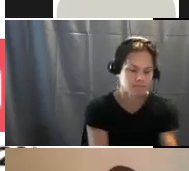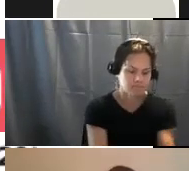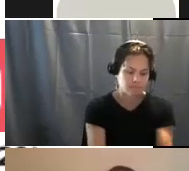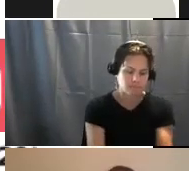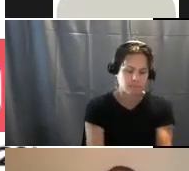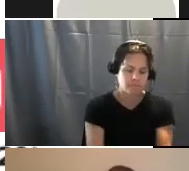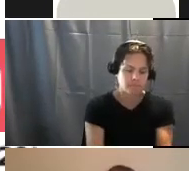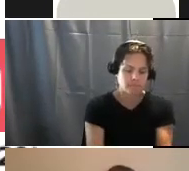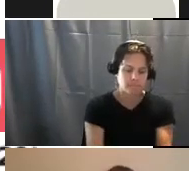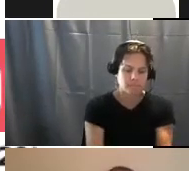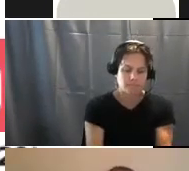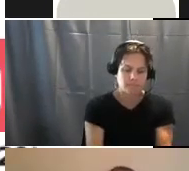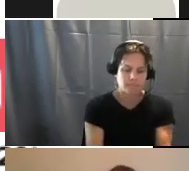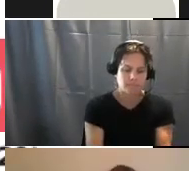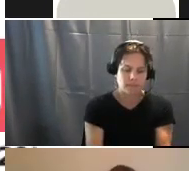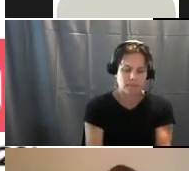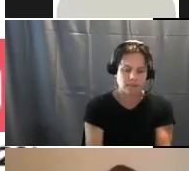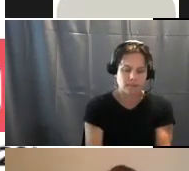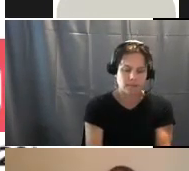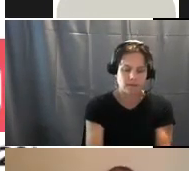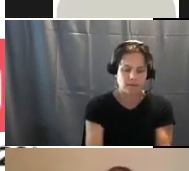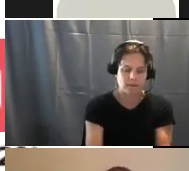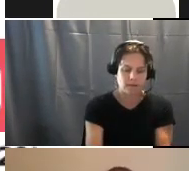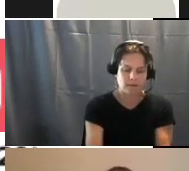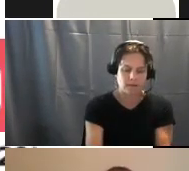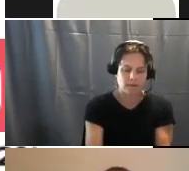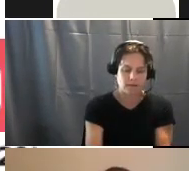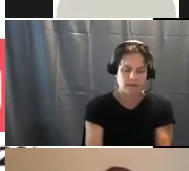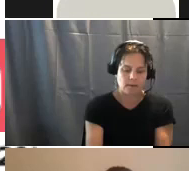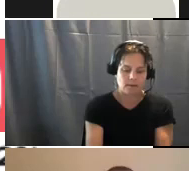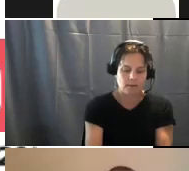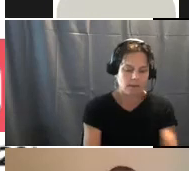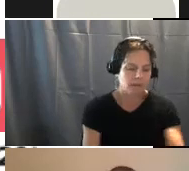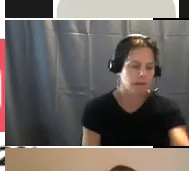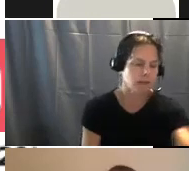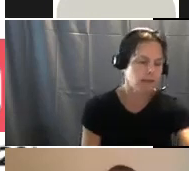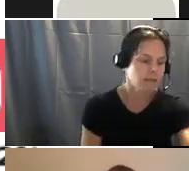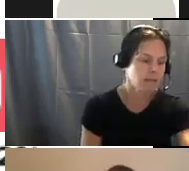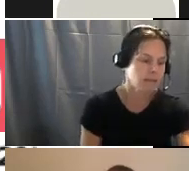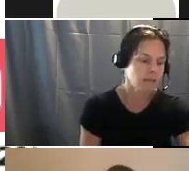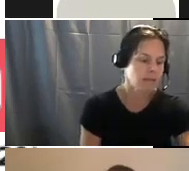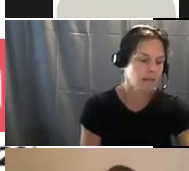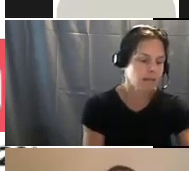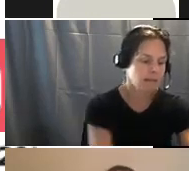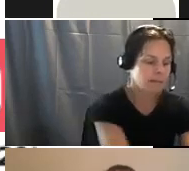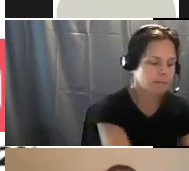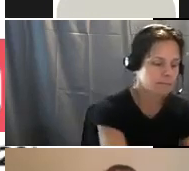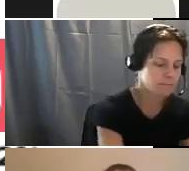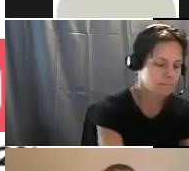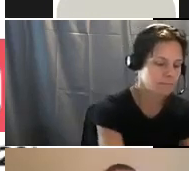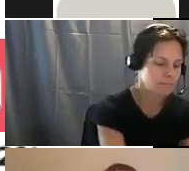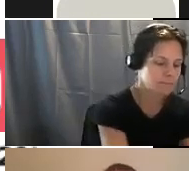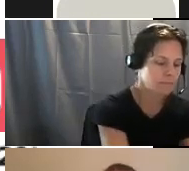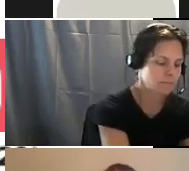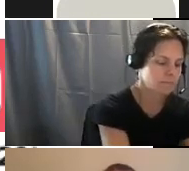to a specific audience with geo-targeting, where you can select a certain city, group, or demographic. Next, I'll move